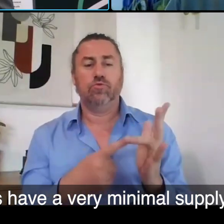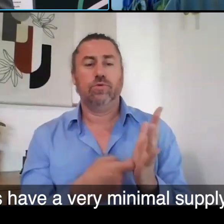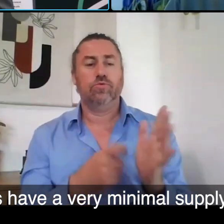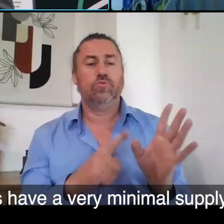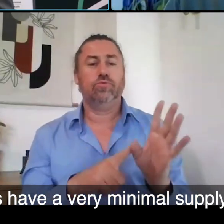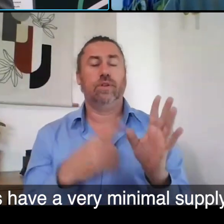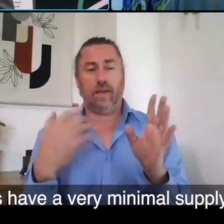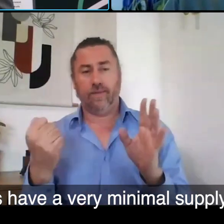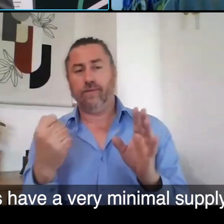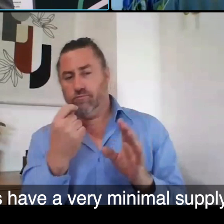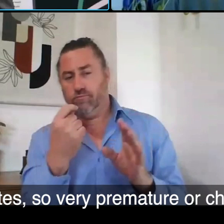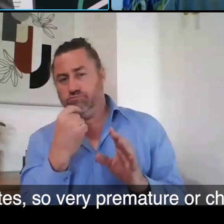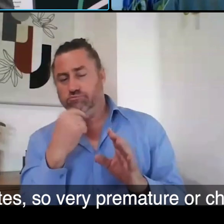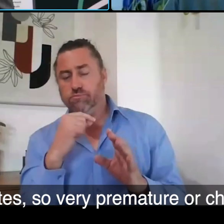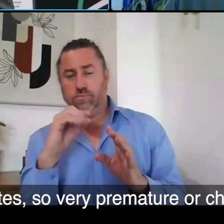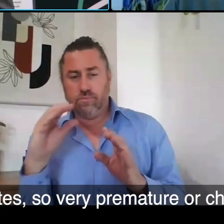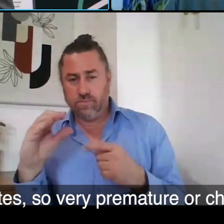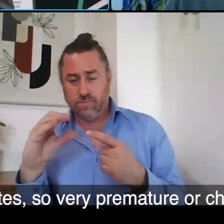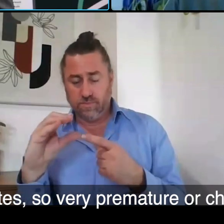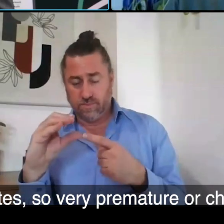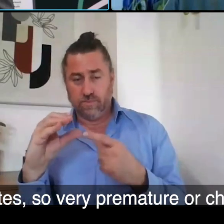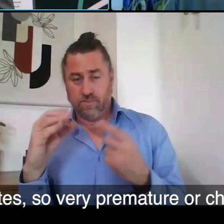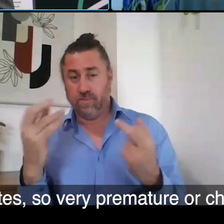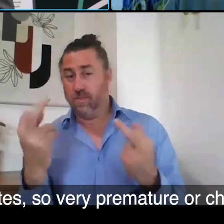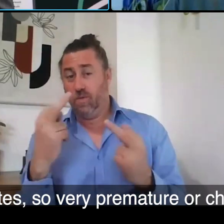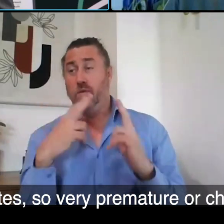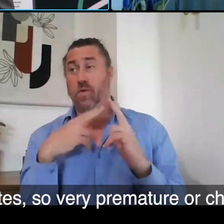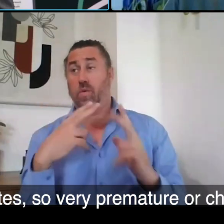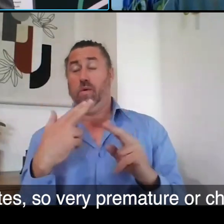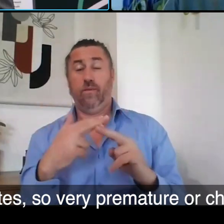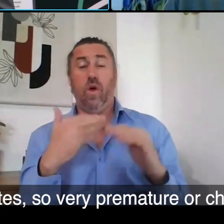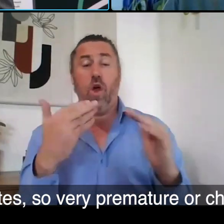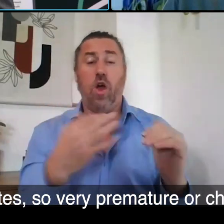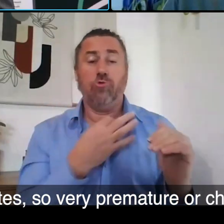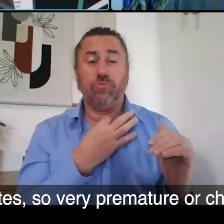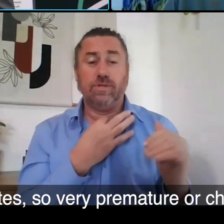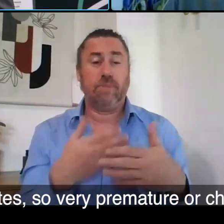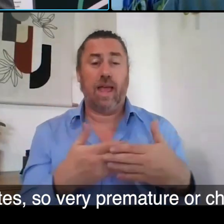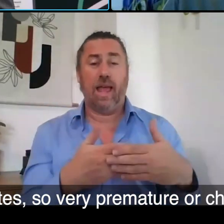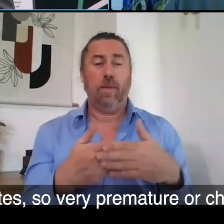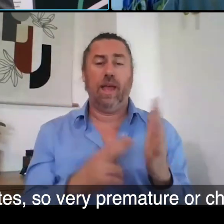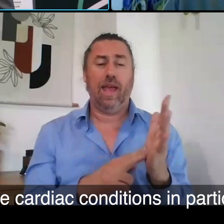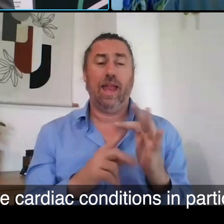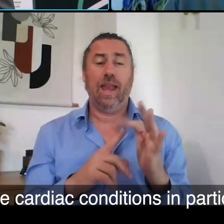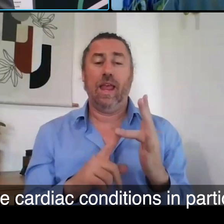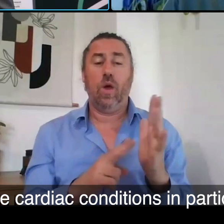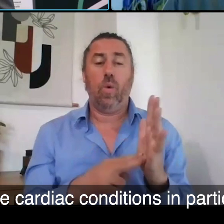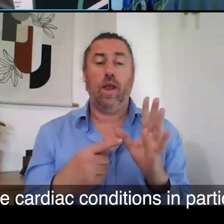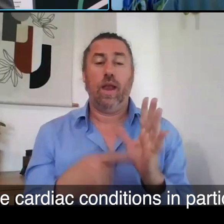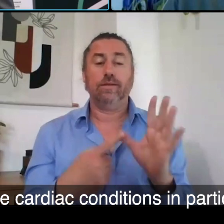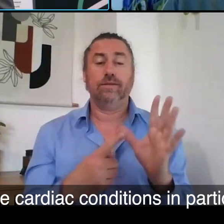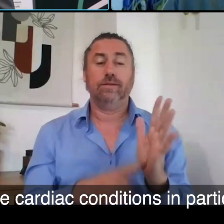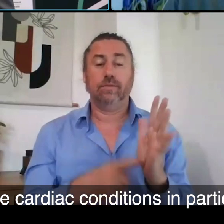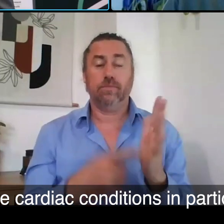for high risk neonates, so very premature or people or children with severe